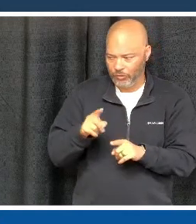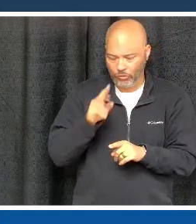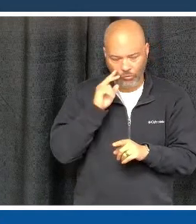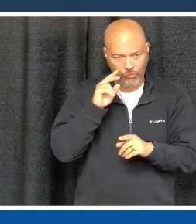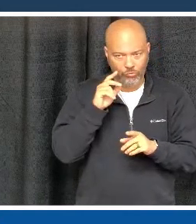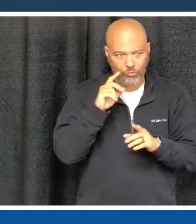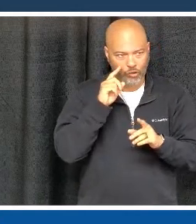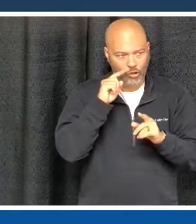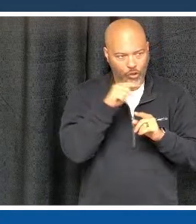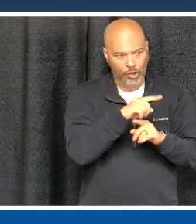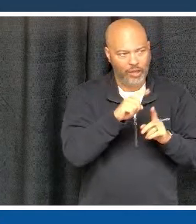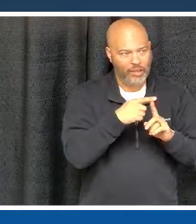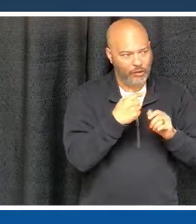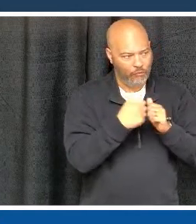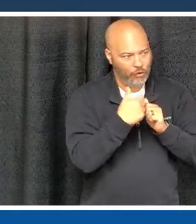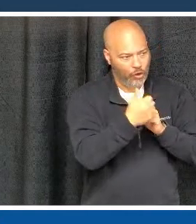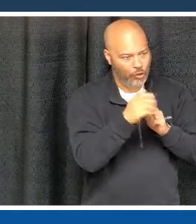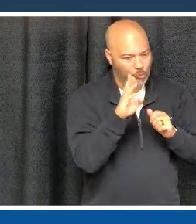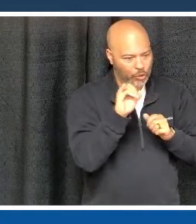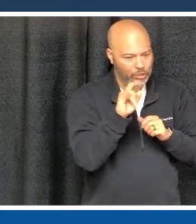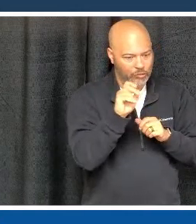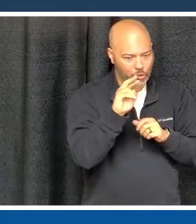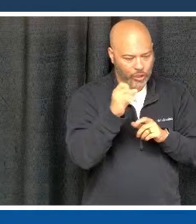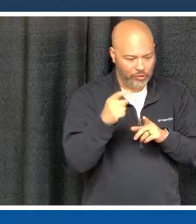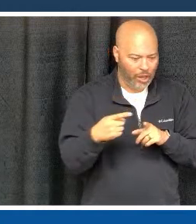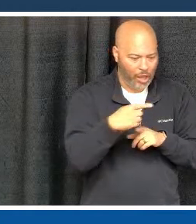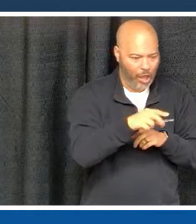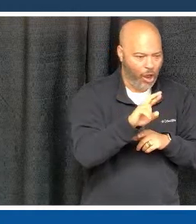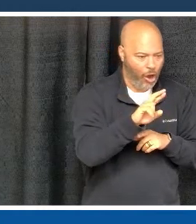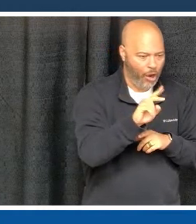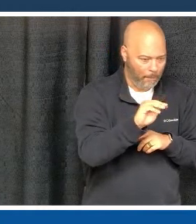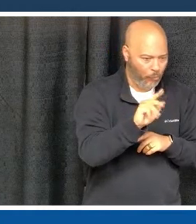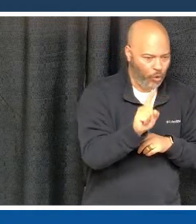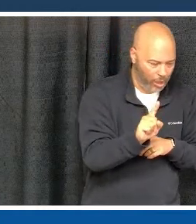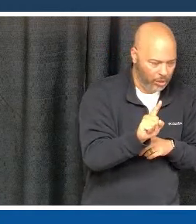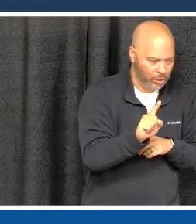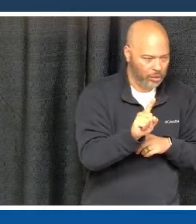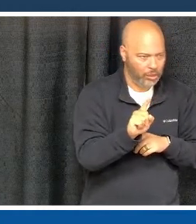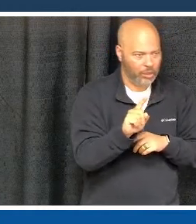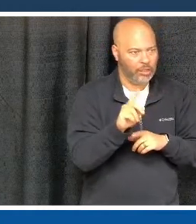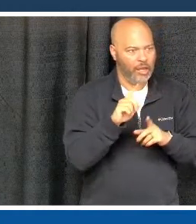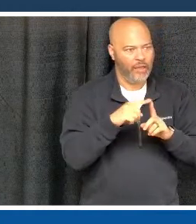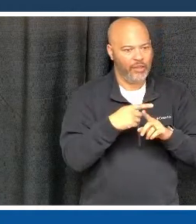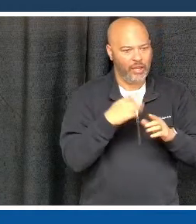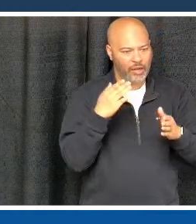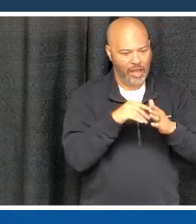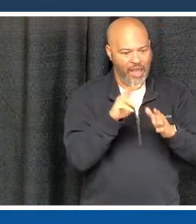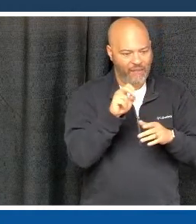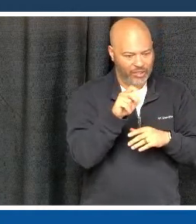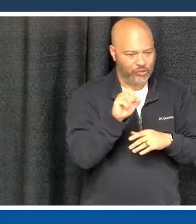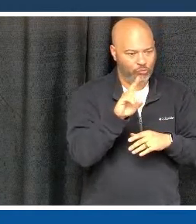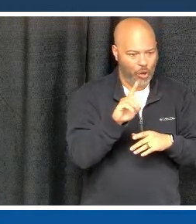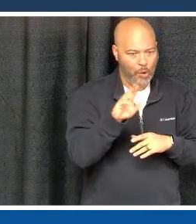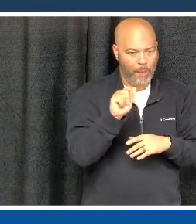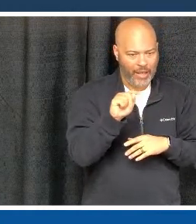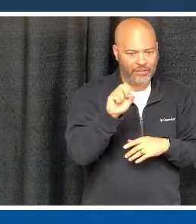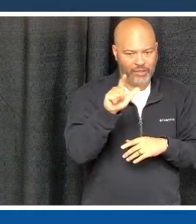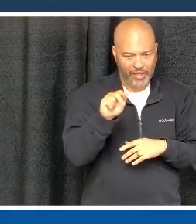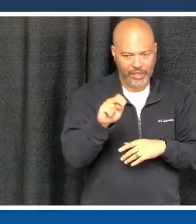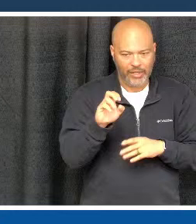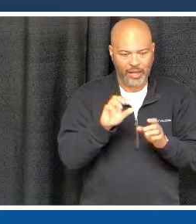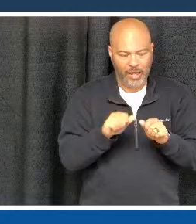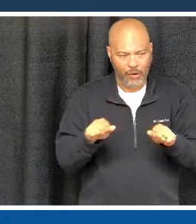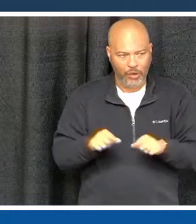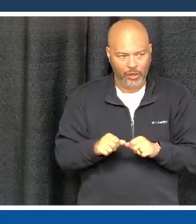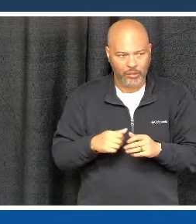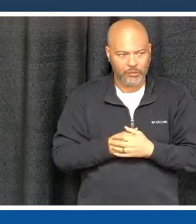several blocks. And then as you get further into Britton Springs, the RM1 district, as you go down to the Evans Road and Bats Lane area.